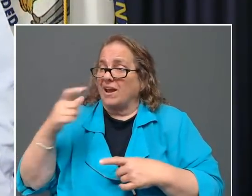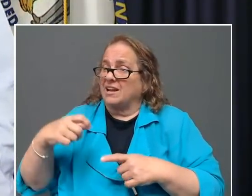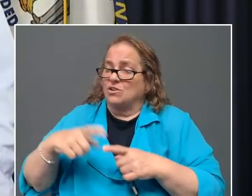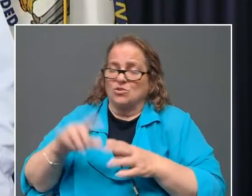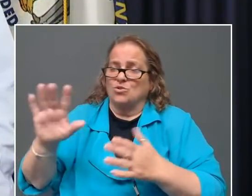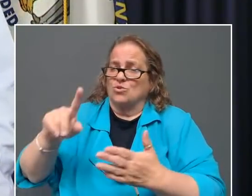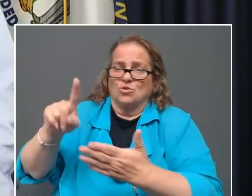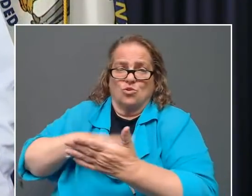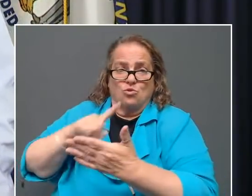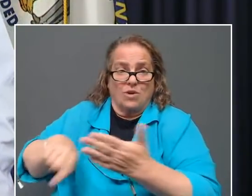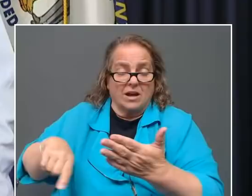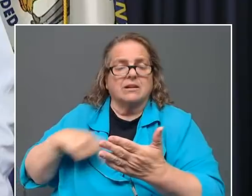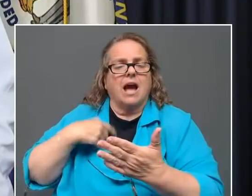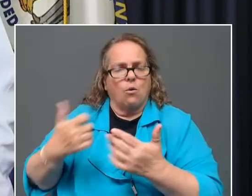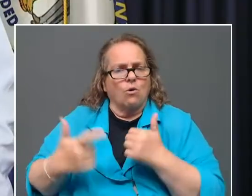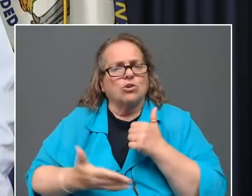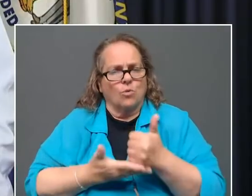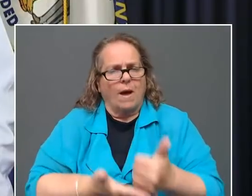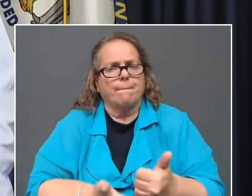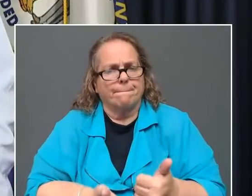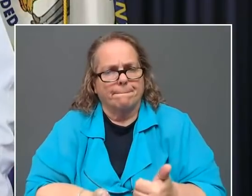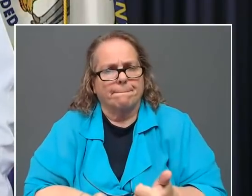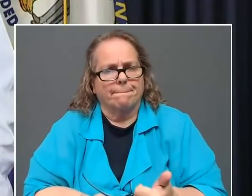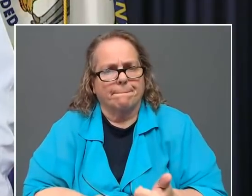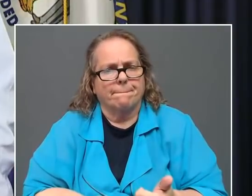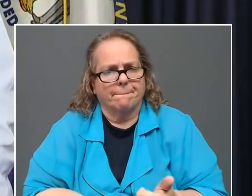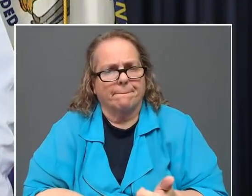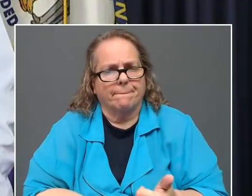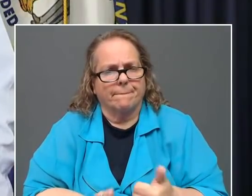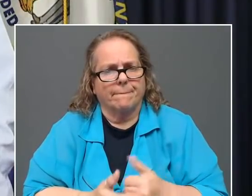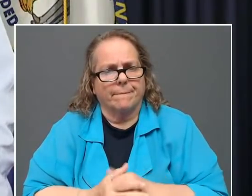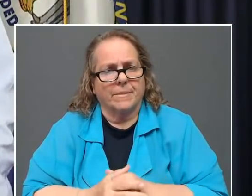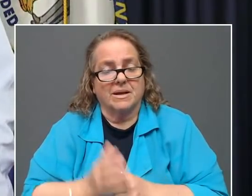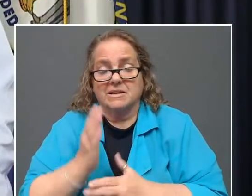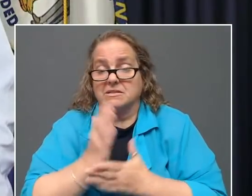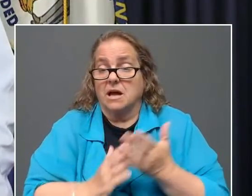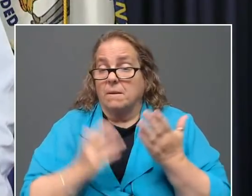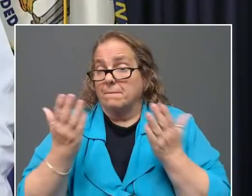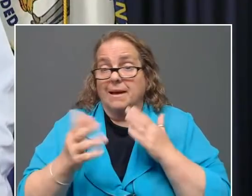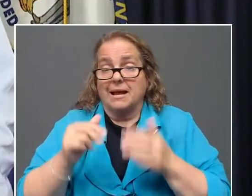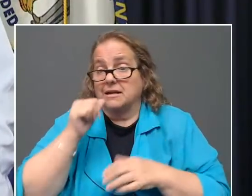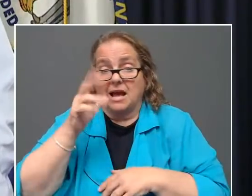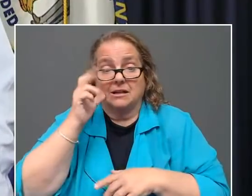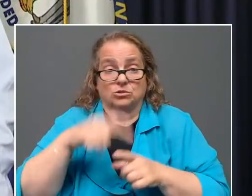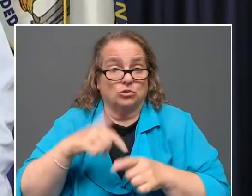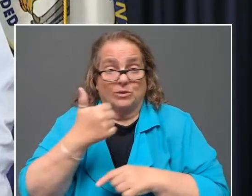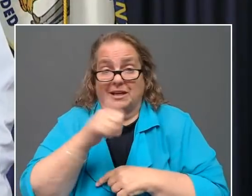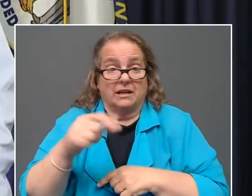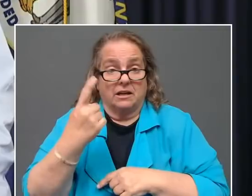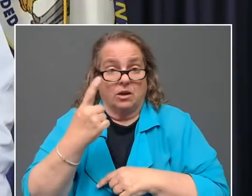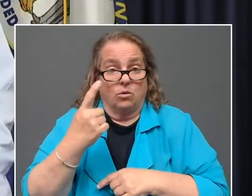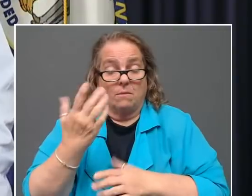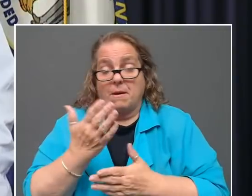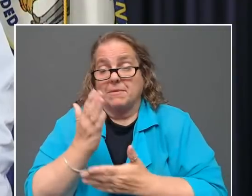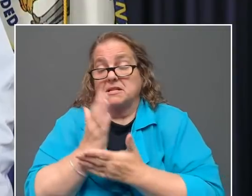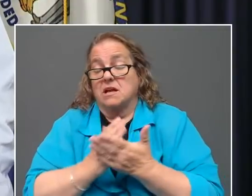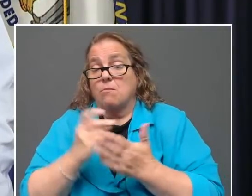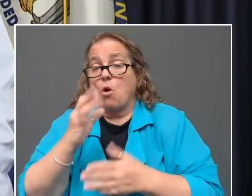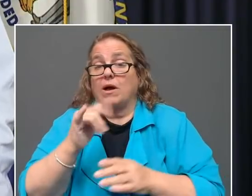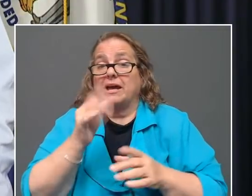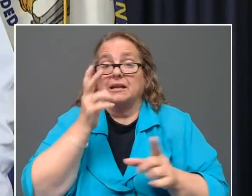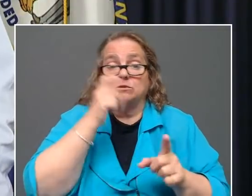help. Now, there are some that may not listen to anybody, or there may be some that only listen to one person out there,